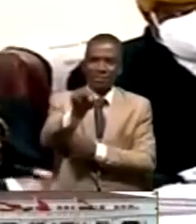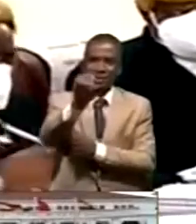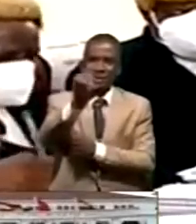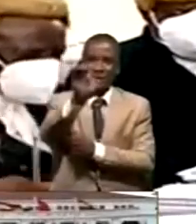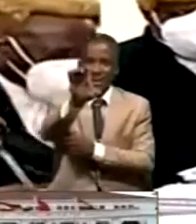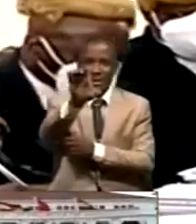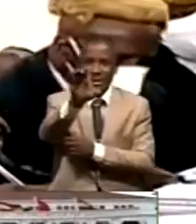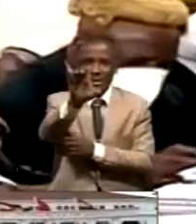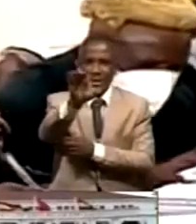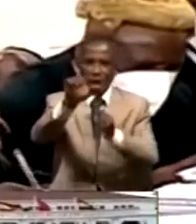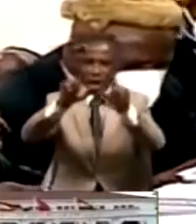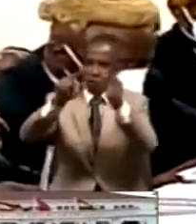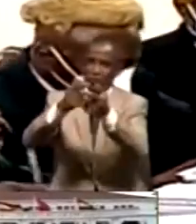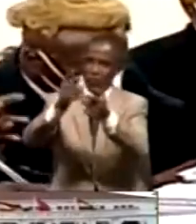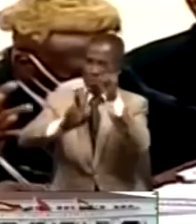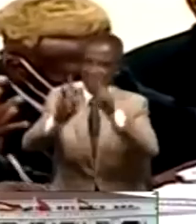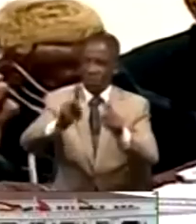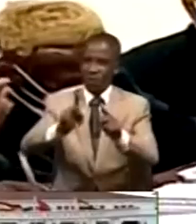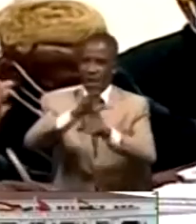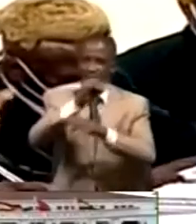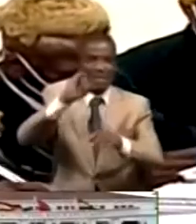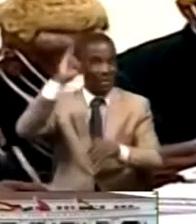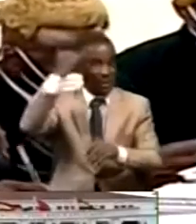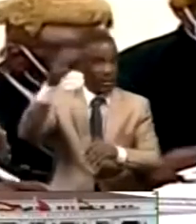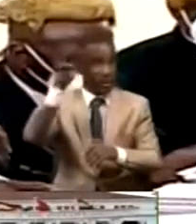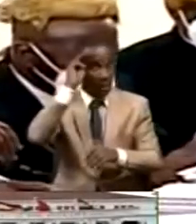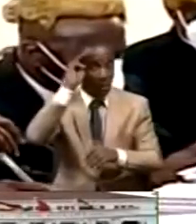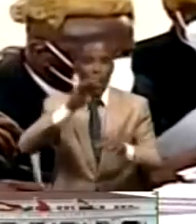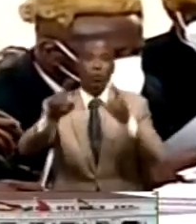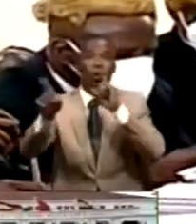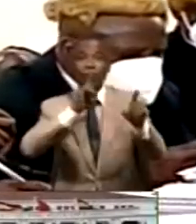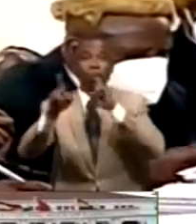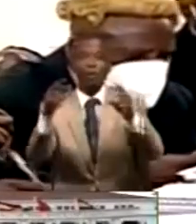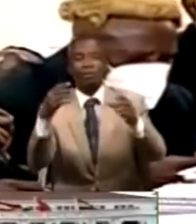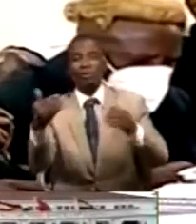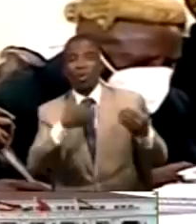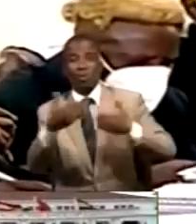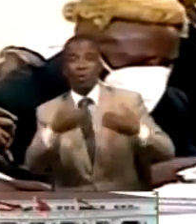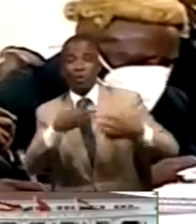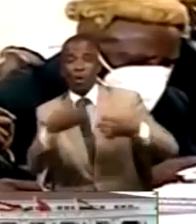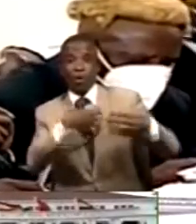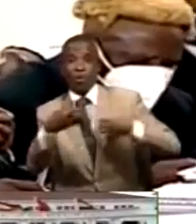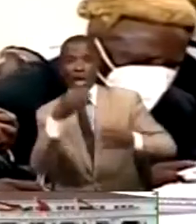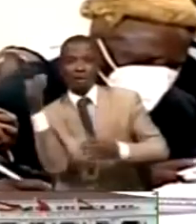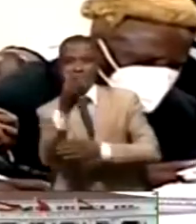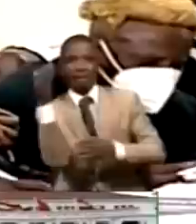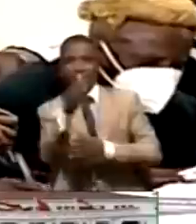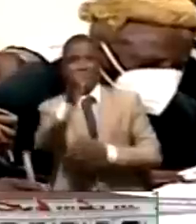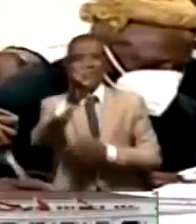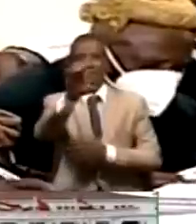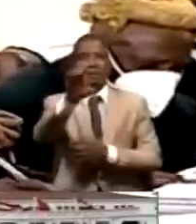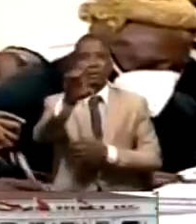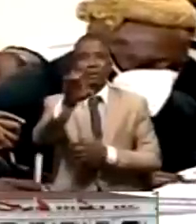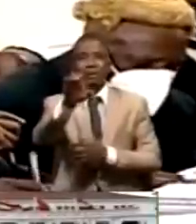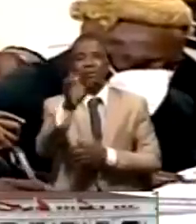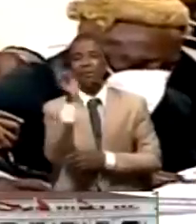your party and the petitioner raised issues about the performance of the chairperson of the EC, not